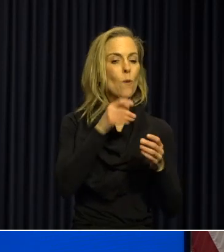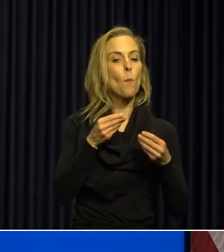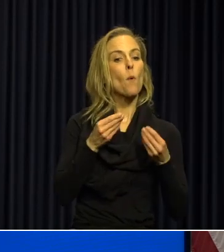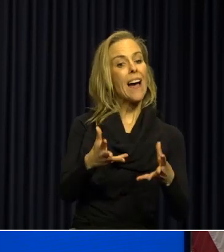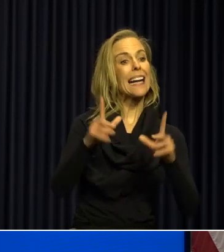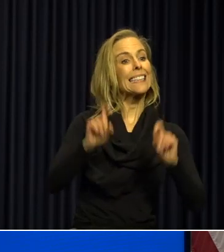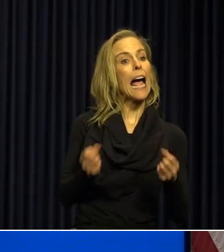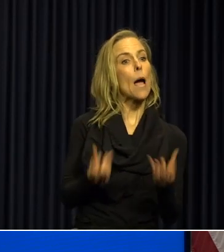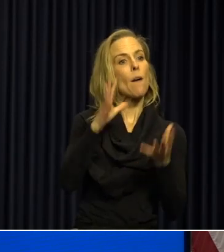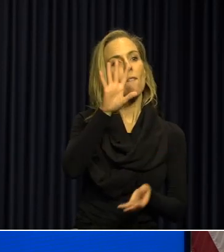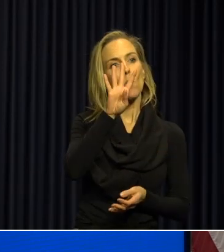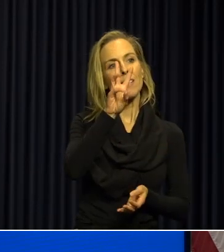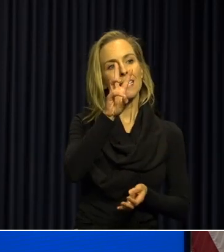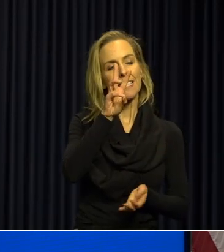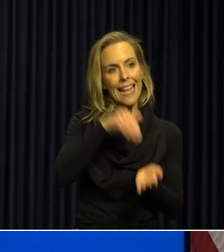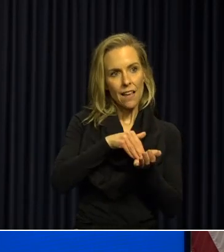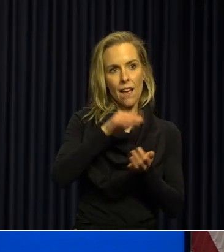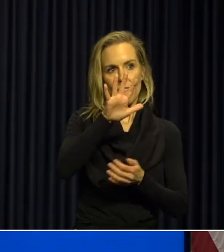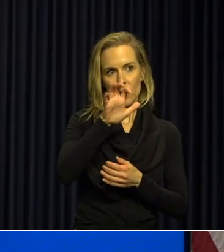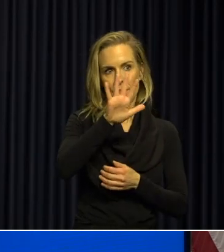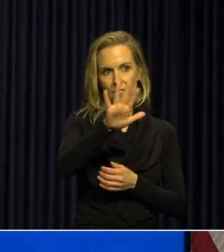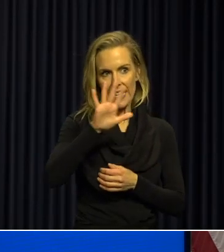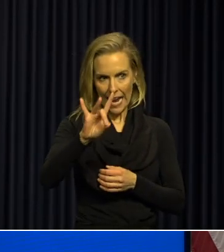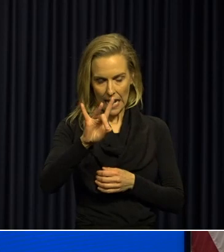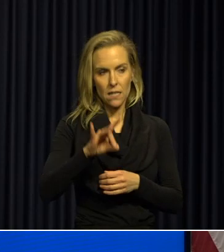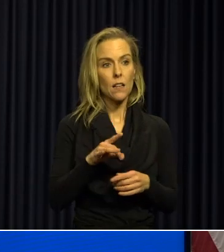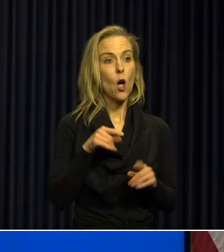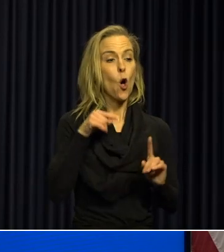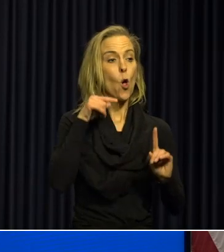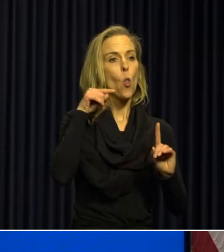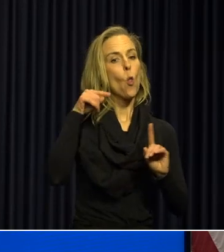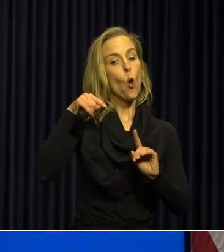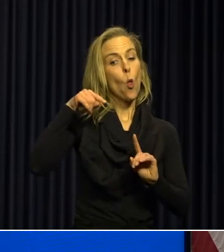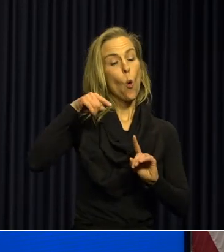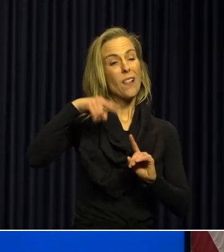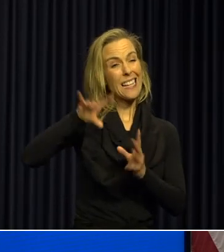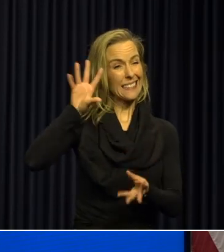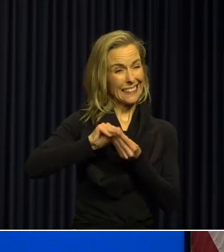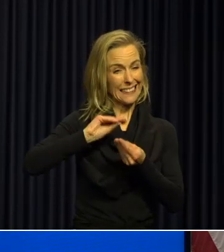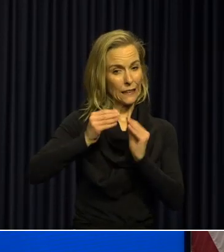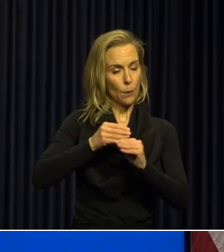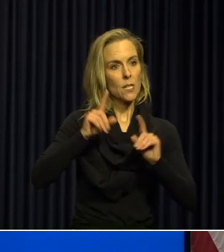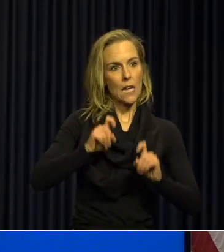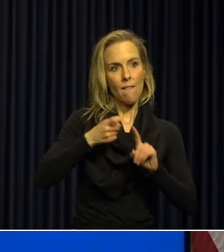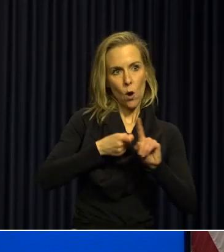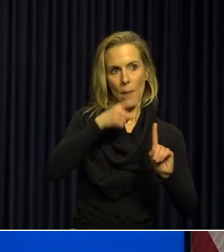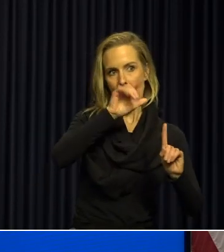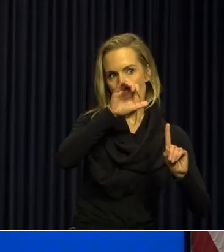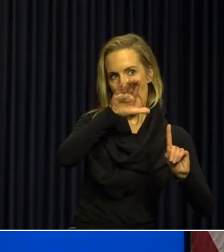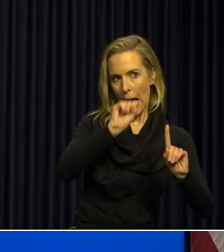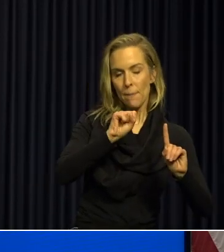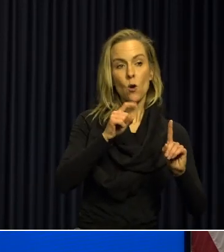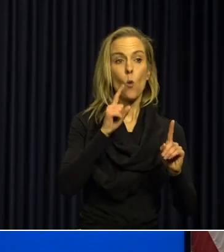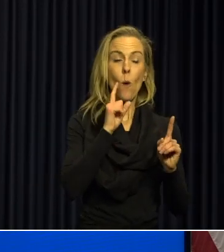46,558, and those are tests that have been processed by the labs. We're going to have a lot of tests as we move into early next week based on what we did last week